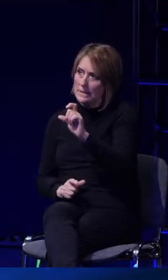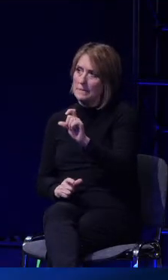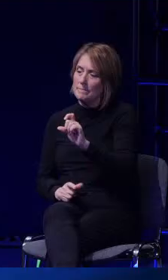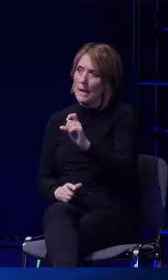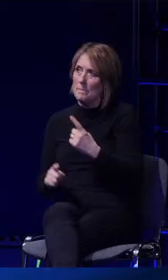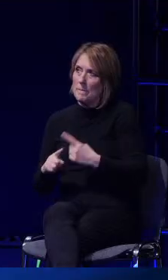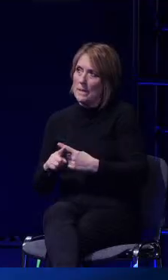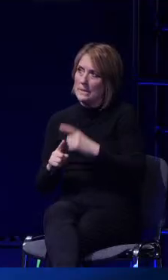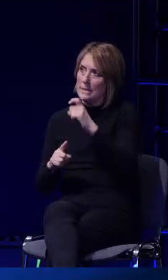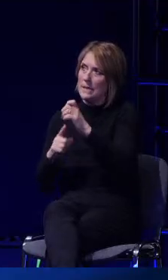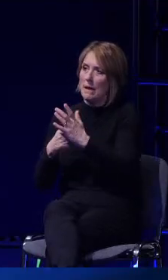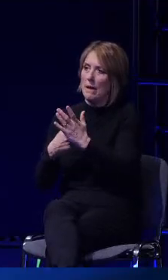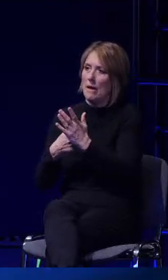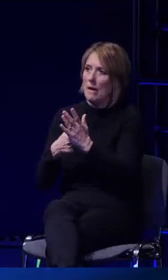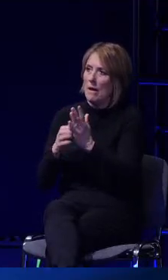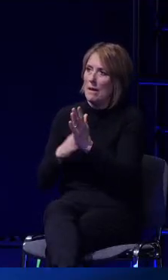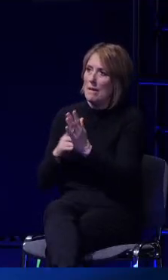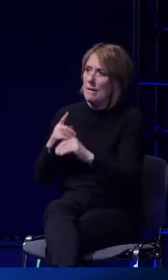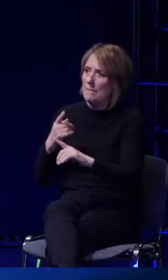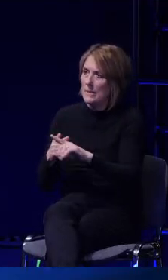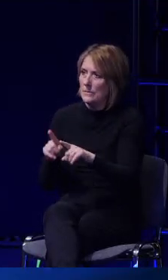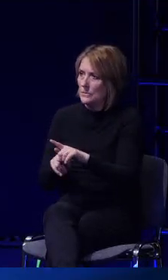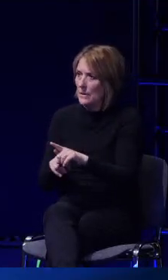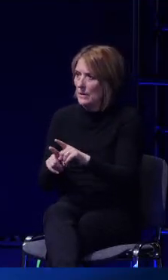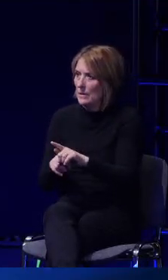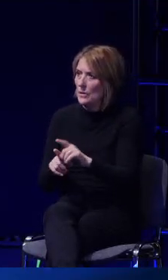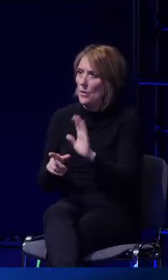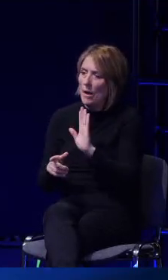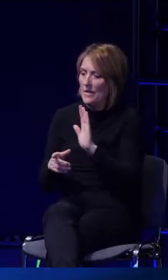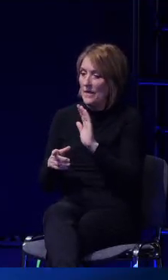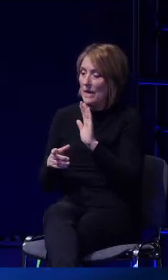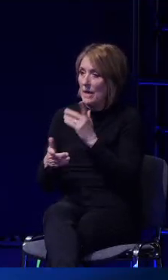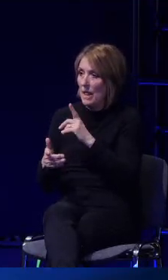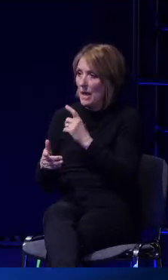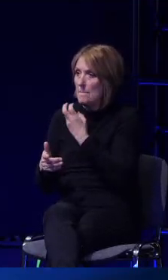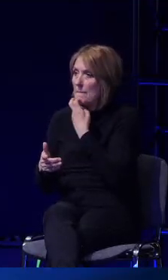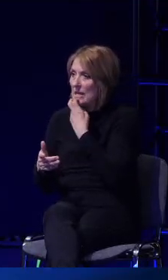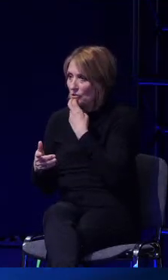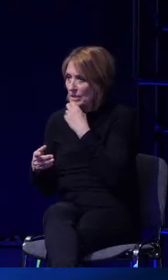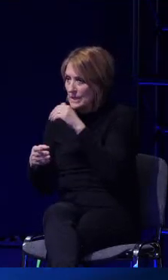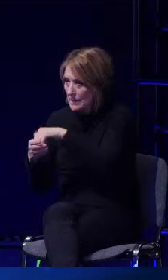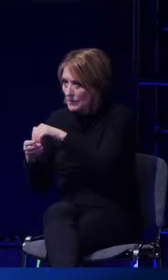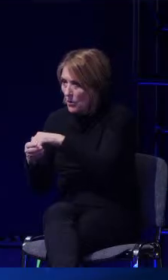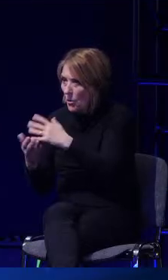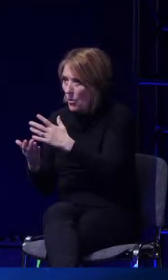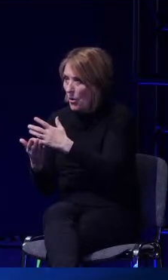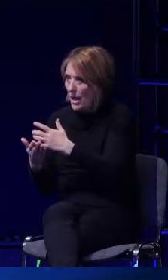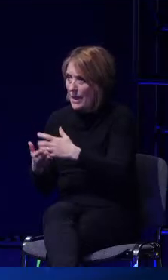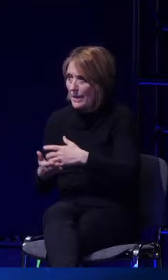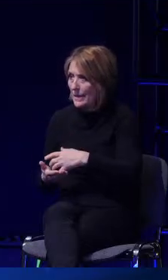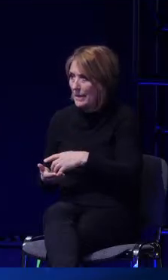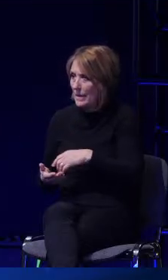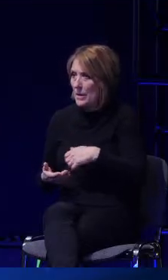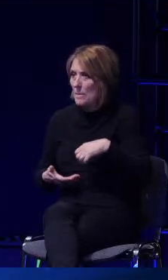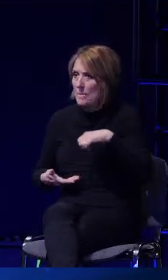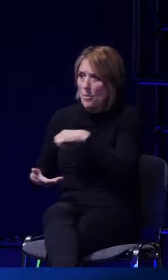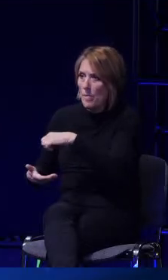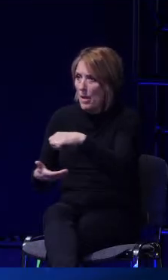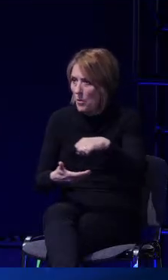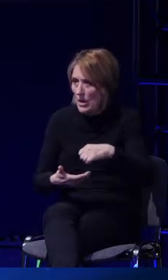well, because we're trying to run things off either internal batteries or little mobile Instagrids, keeping the floor clear so